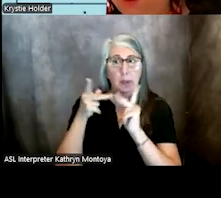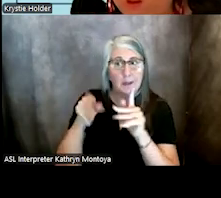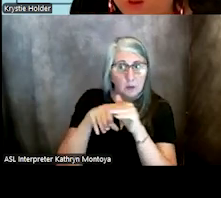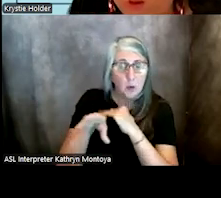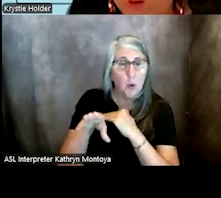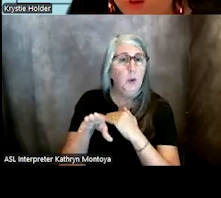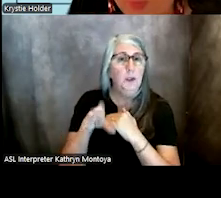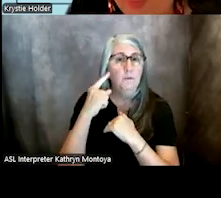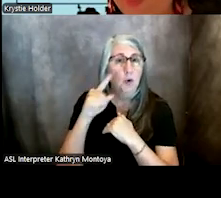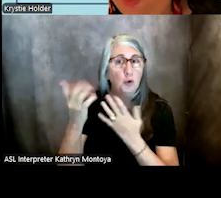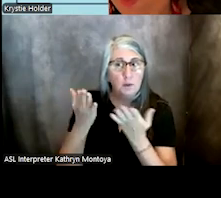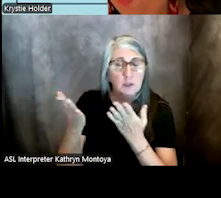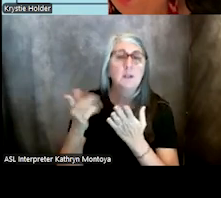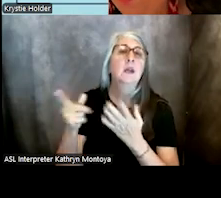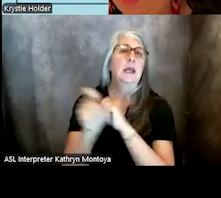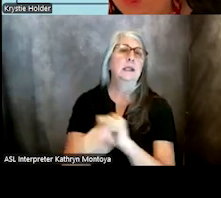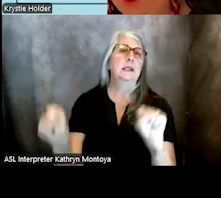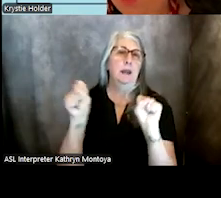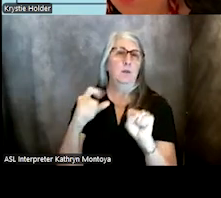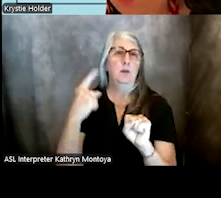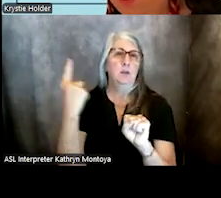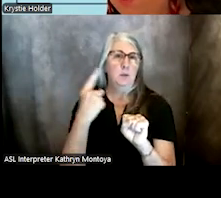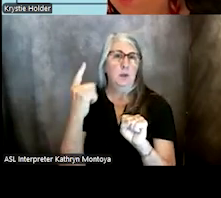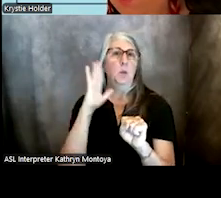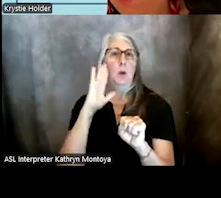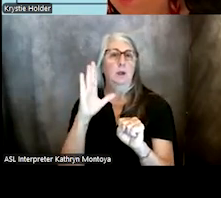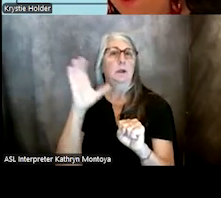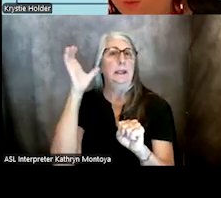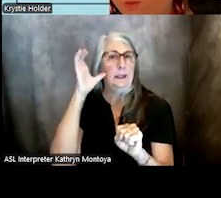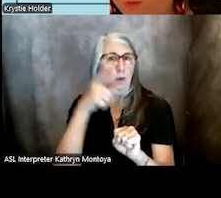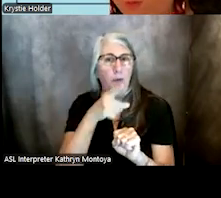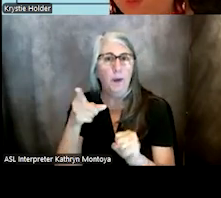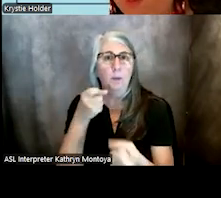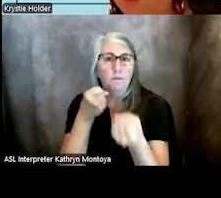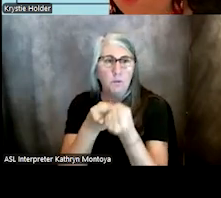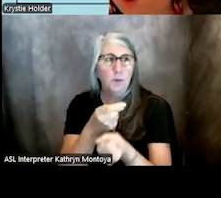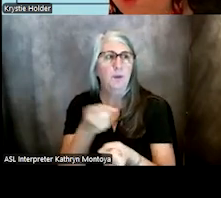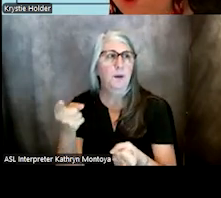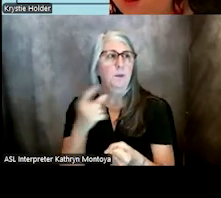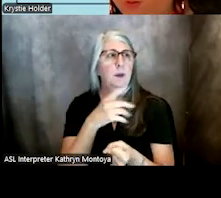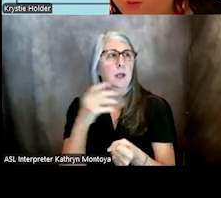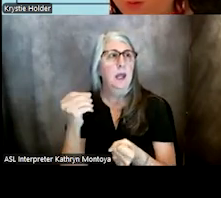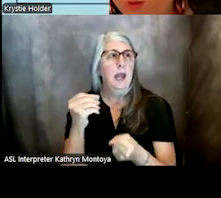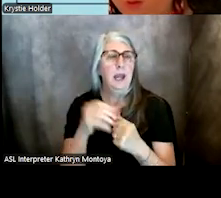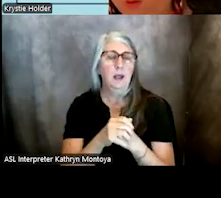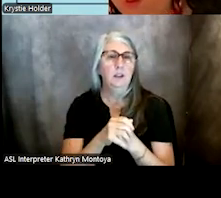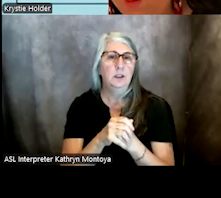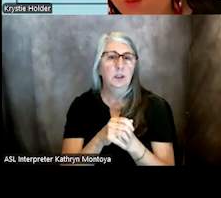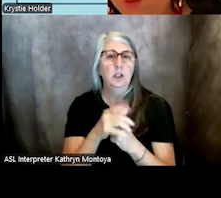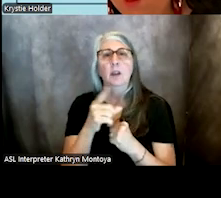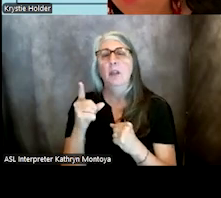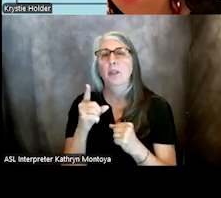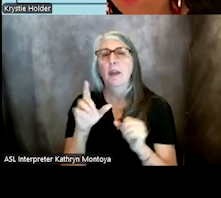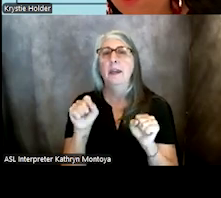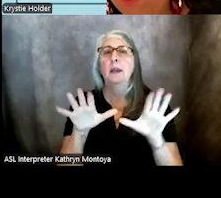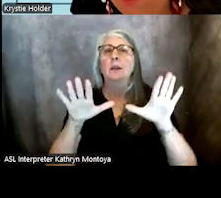services is a safe space where someone will hear them, someone will affirm them, and that they can let their guard down a little bit